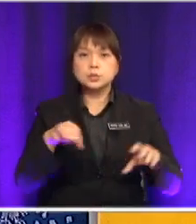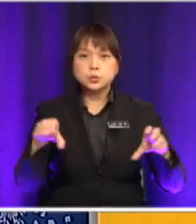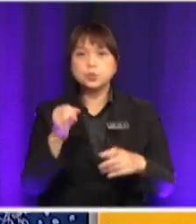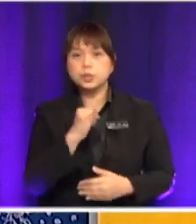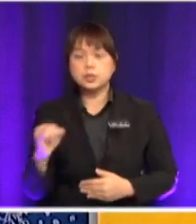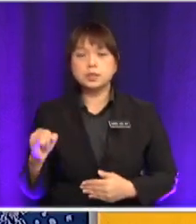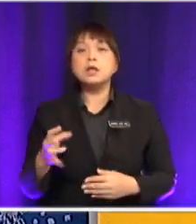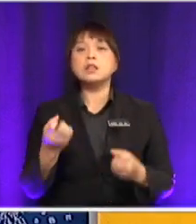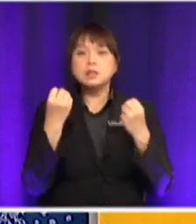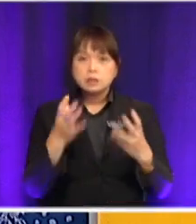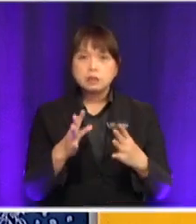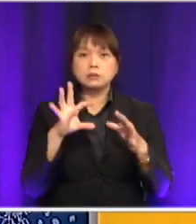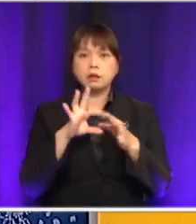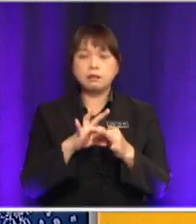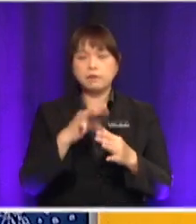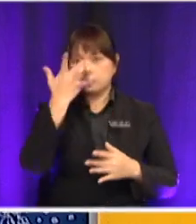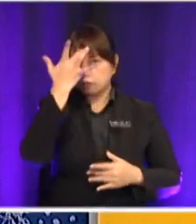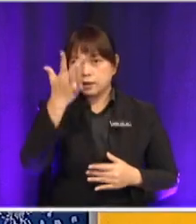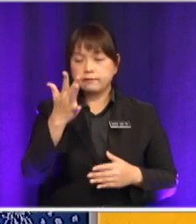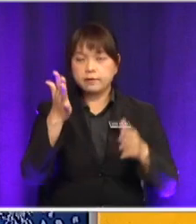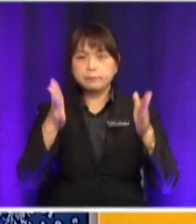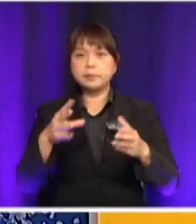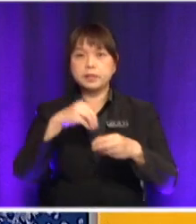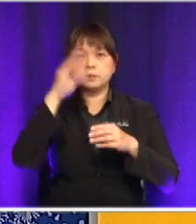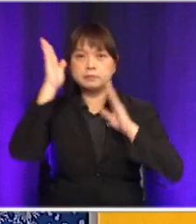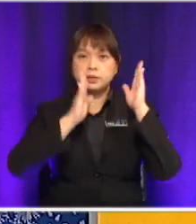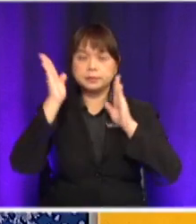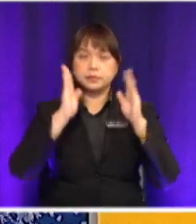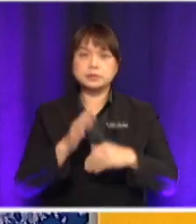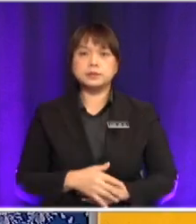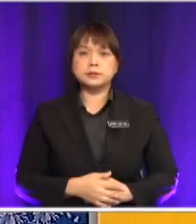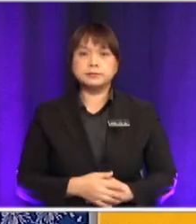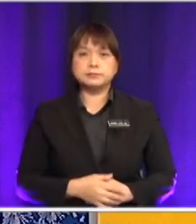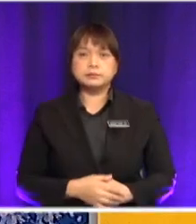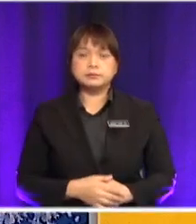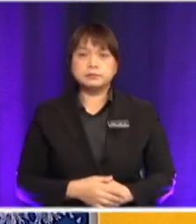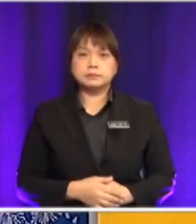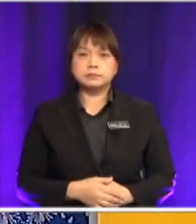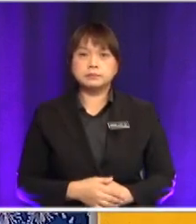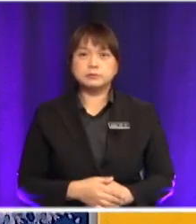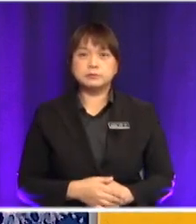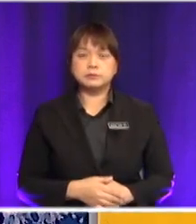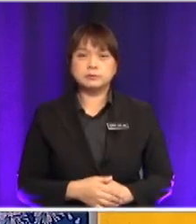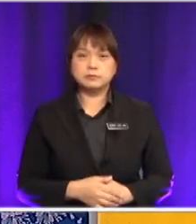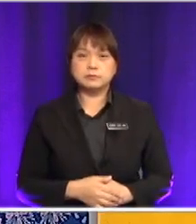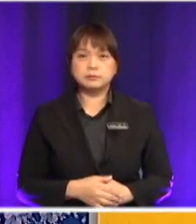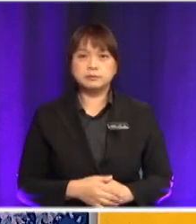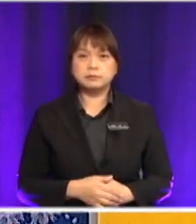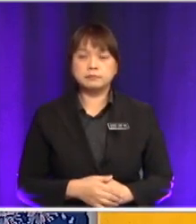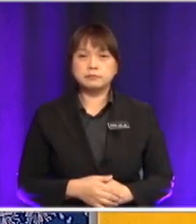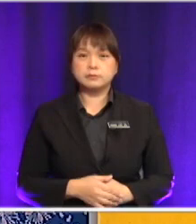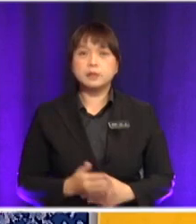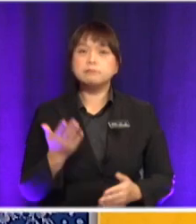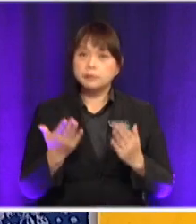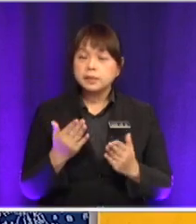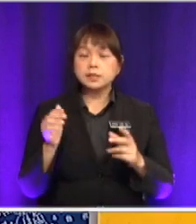clever pupils in Malaysia who are really gung-ho about STEM, all right, because we want to move along with the rest of the